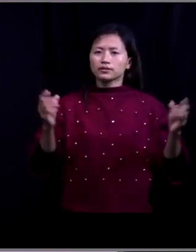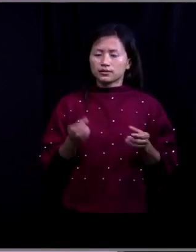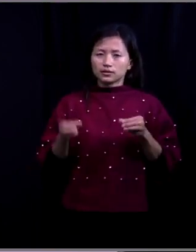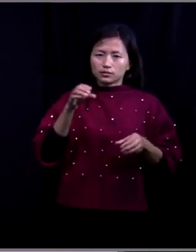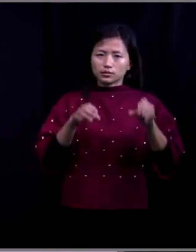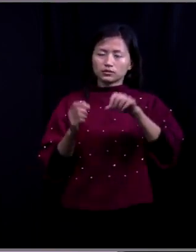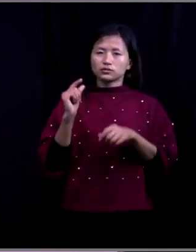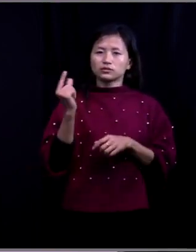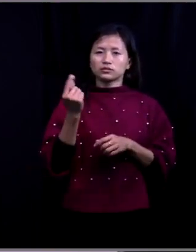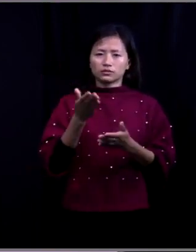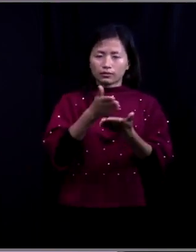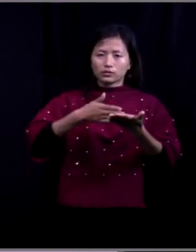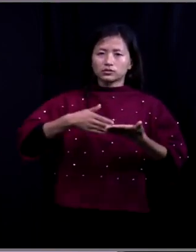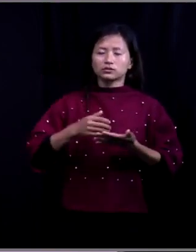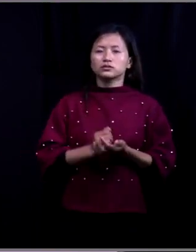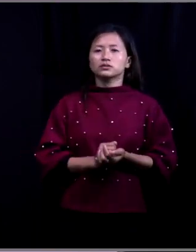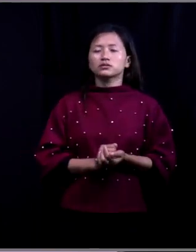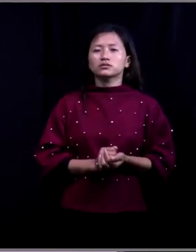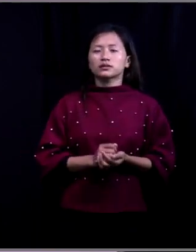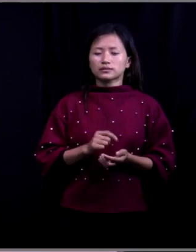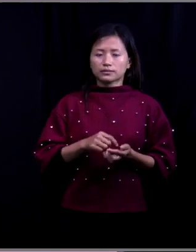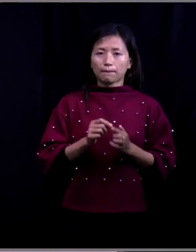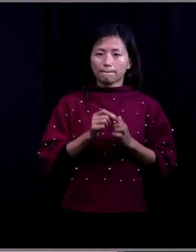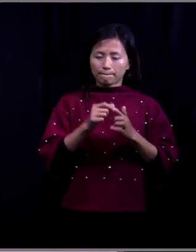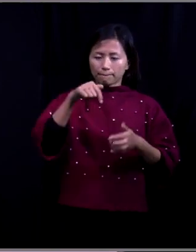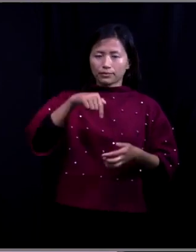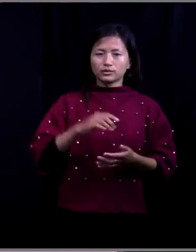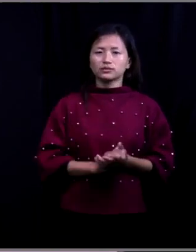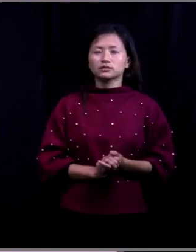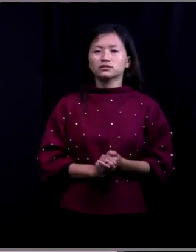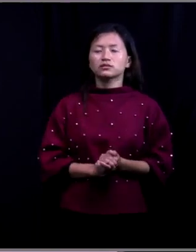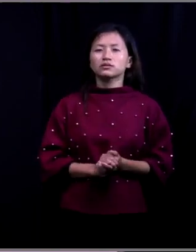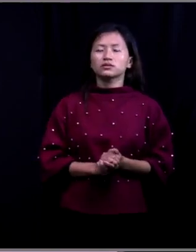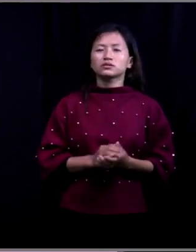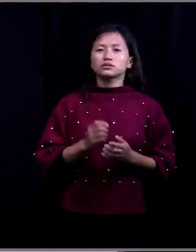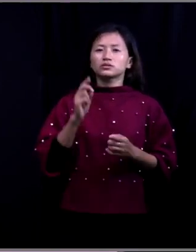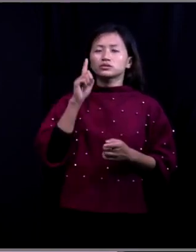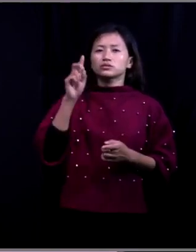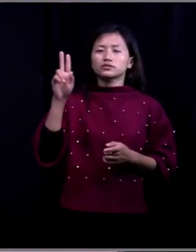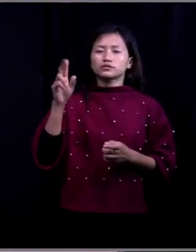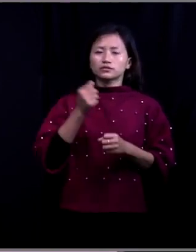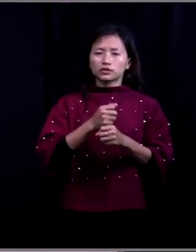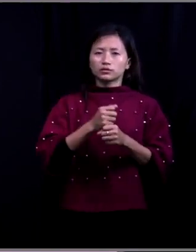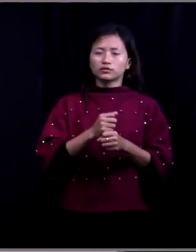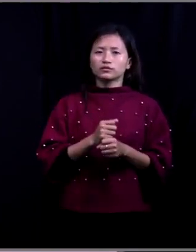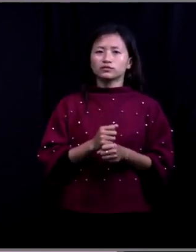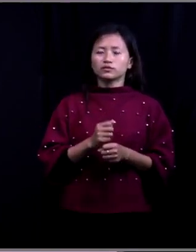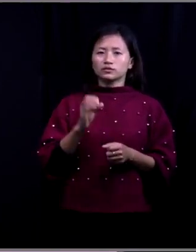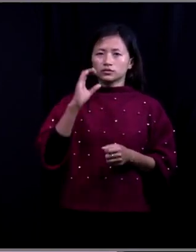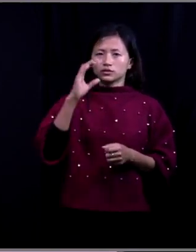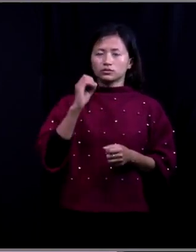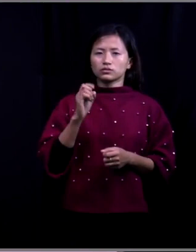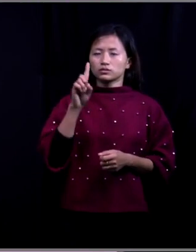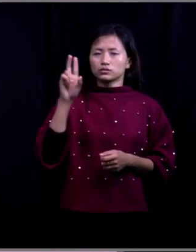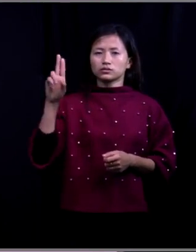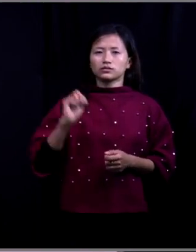units or particles are as present in 12 grams of carbon-12, and this